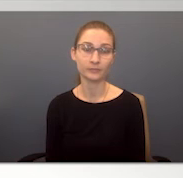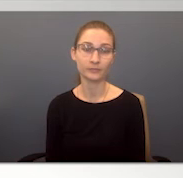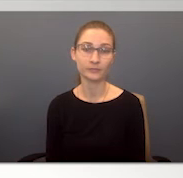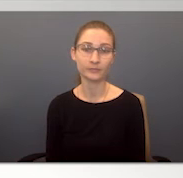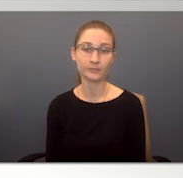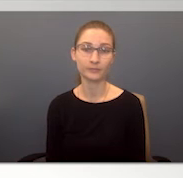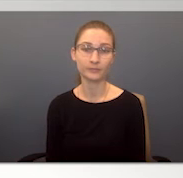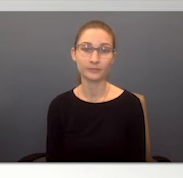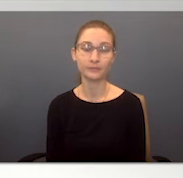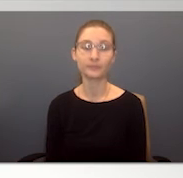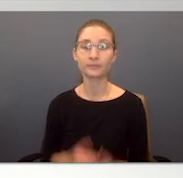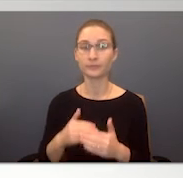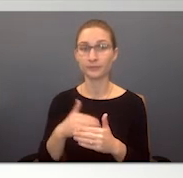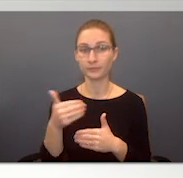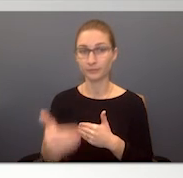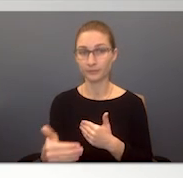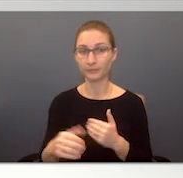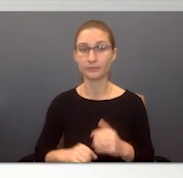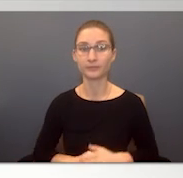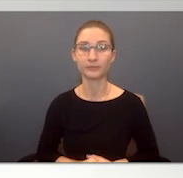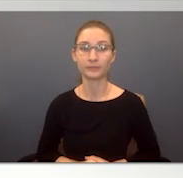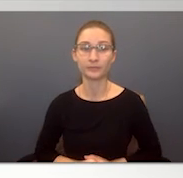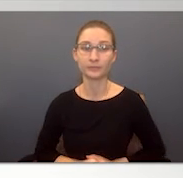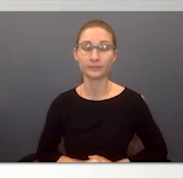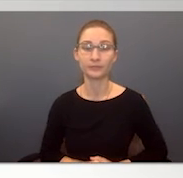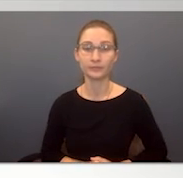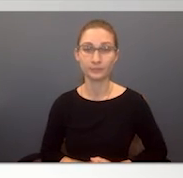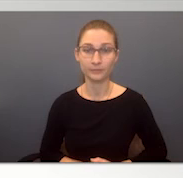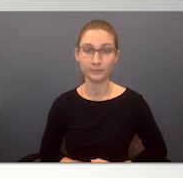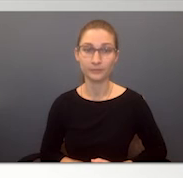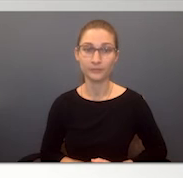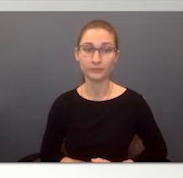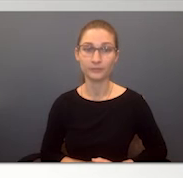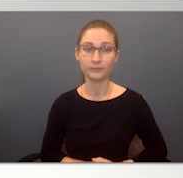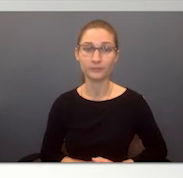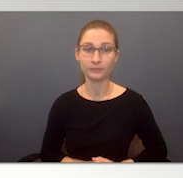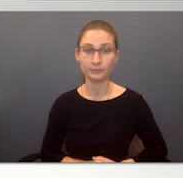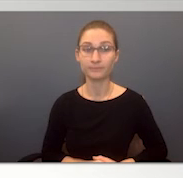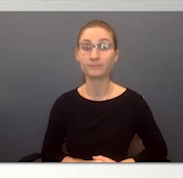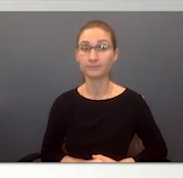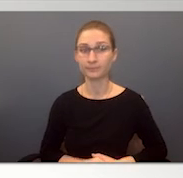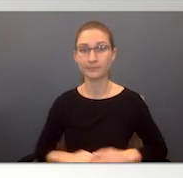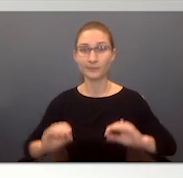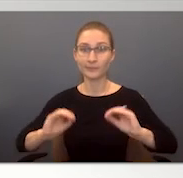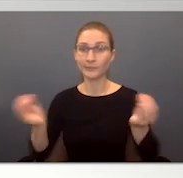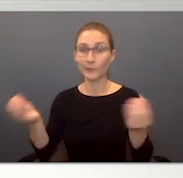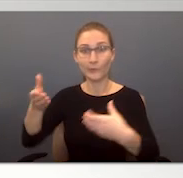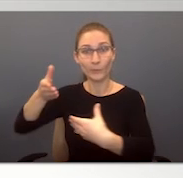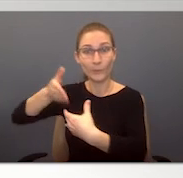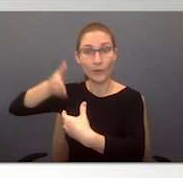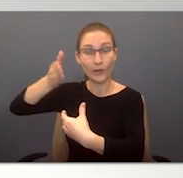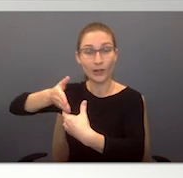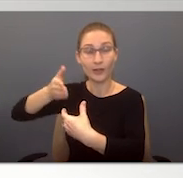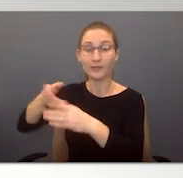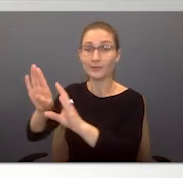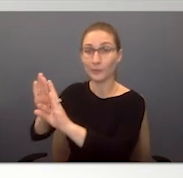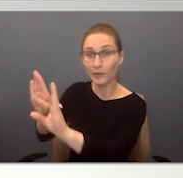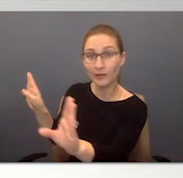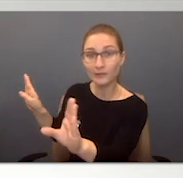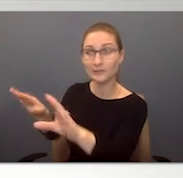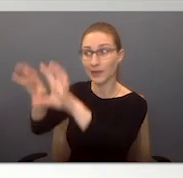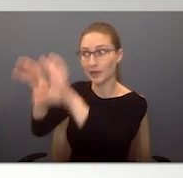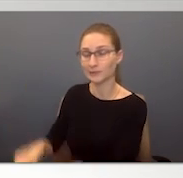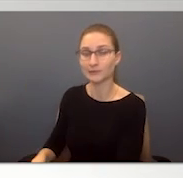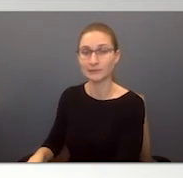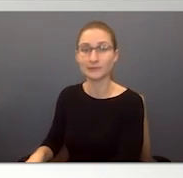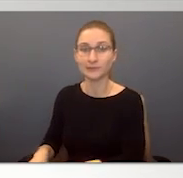parar el agua de llegar a los cuartos. Go ahead and go forward, please. So there I was talking about we had no walls. We had